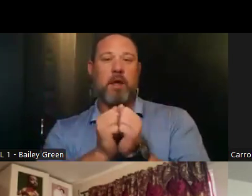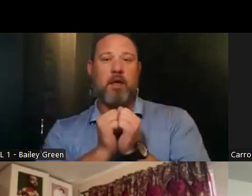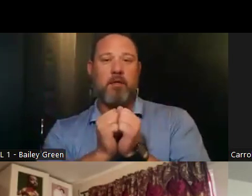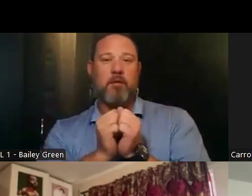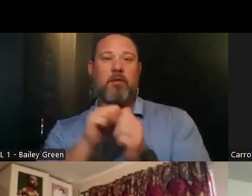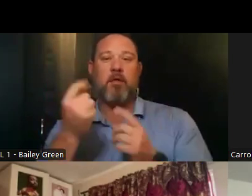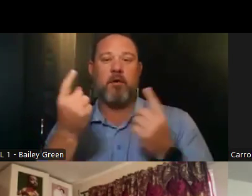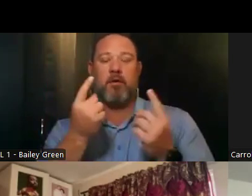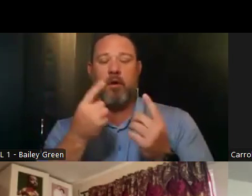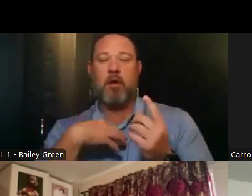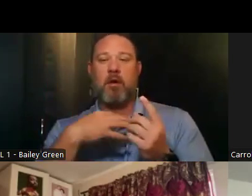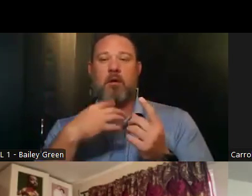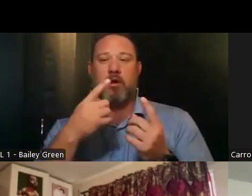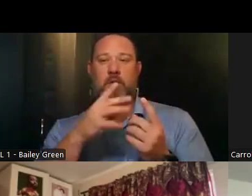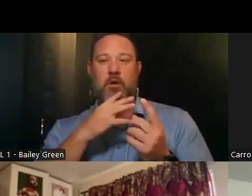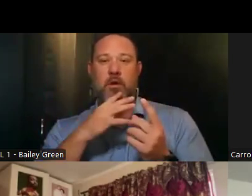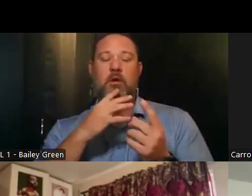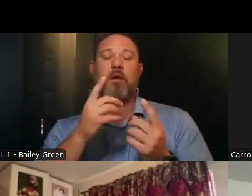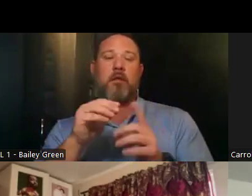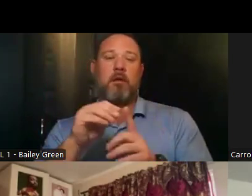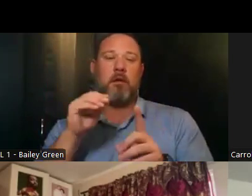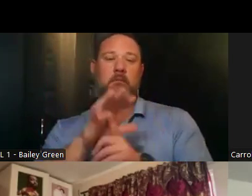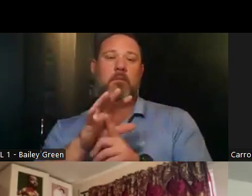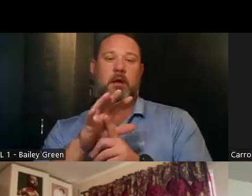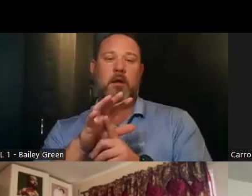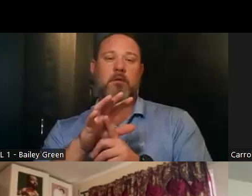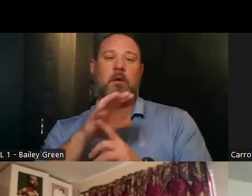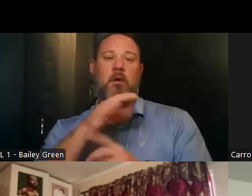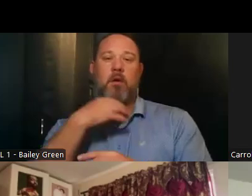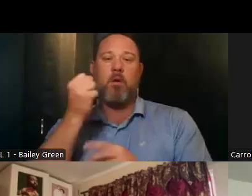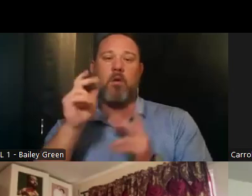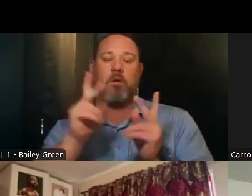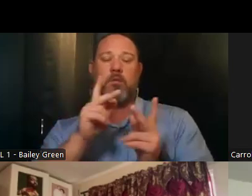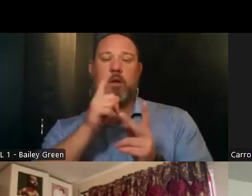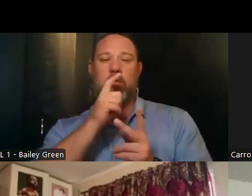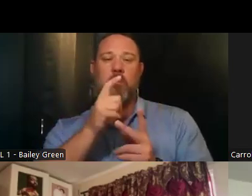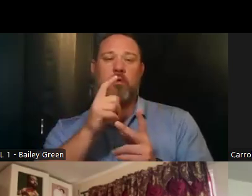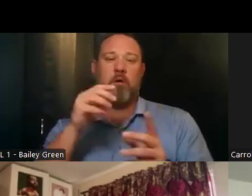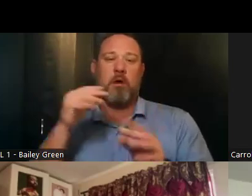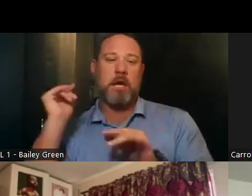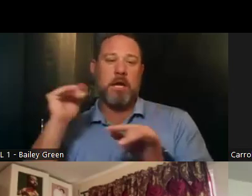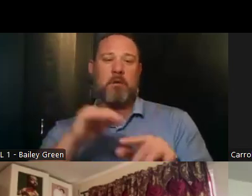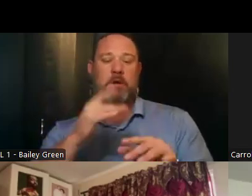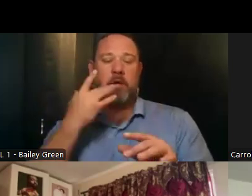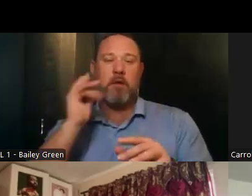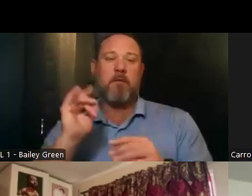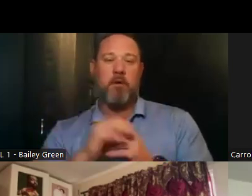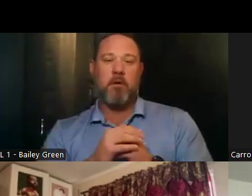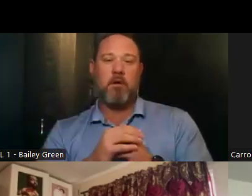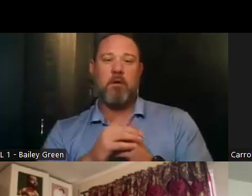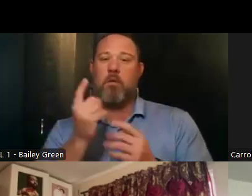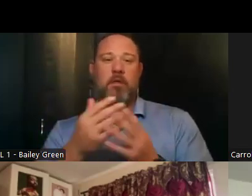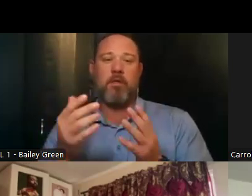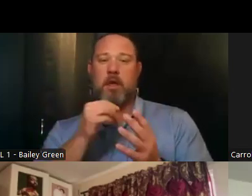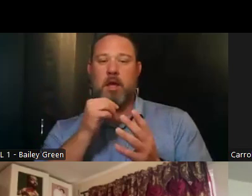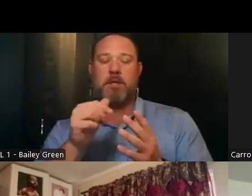as you were talking was, there's the impact on older people who happen to be immigrants in California. And then one thing I didn't really